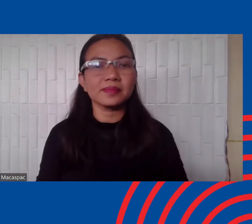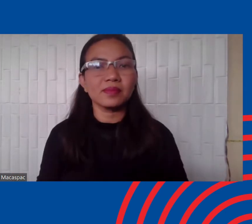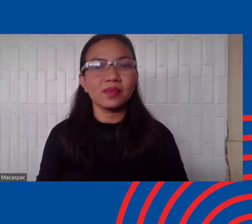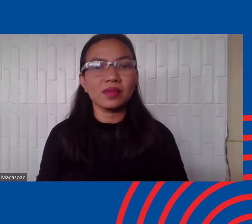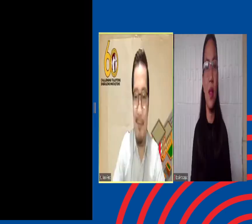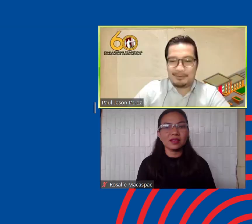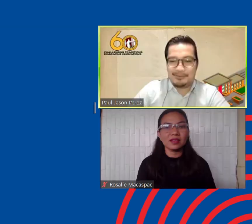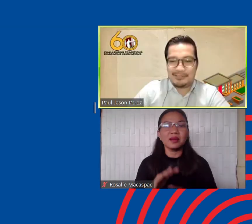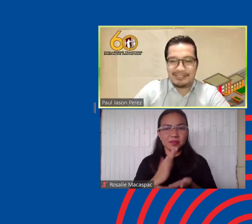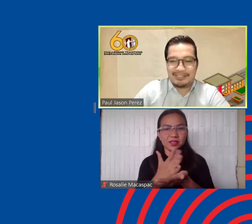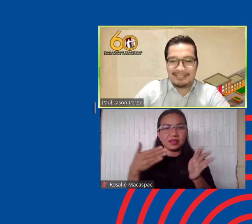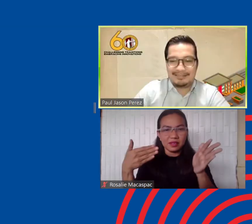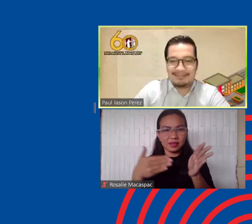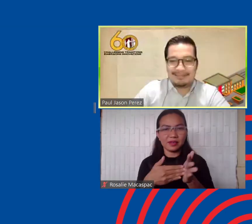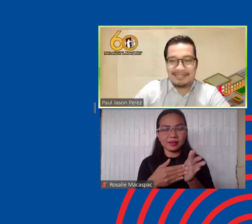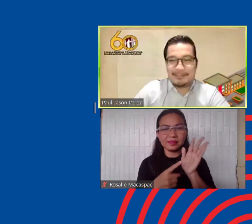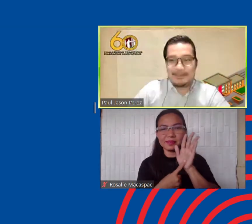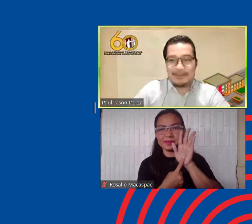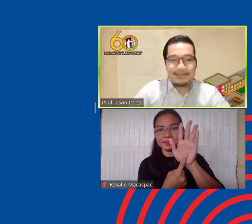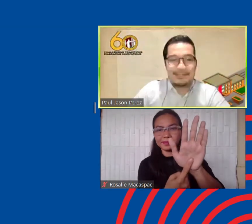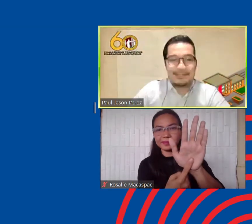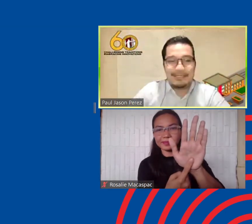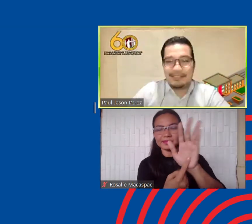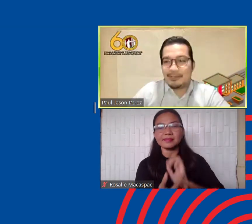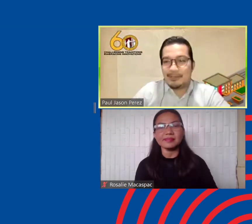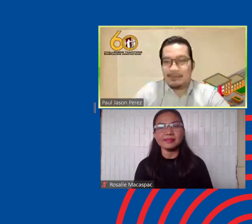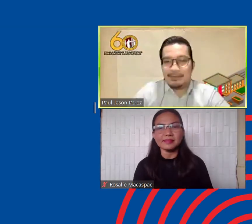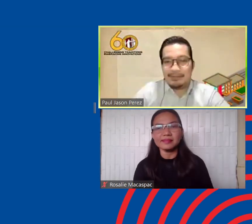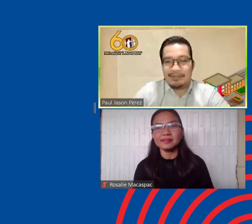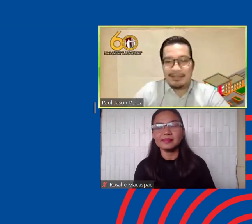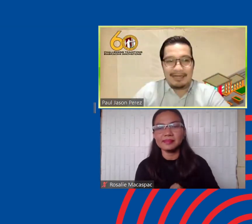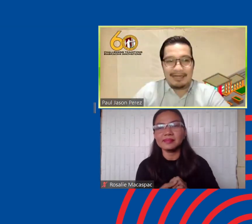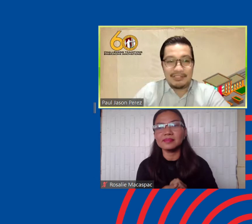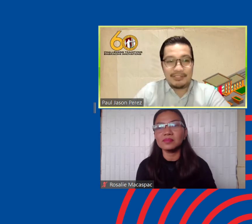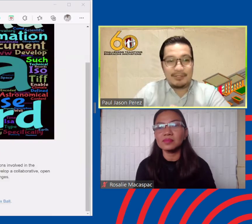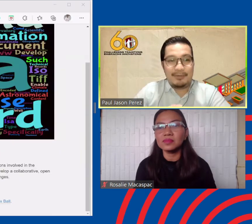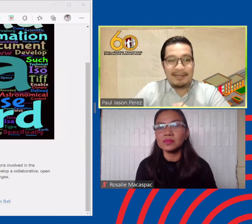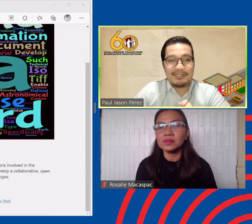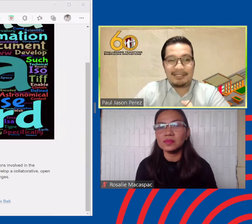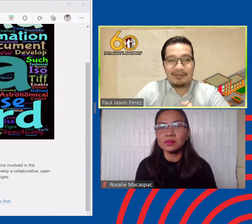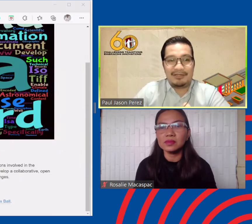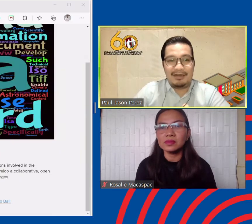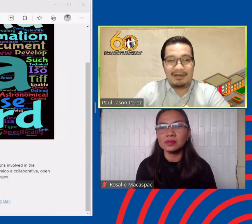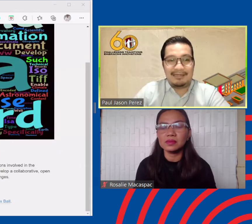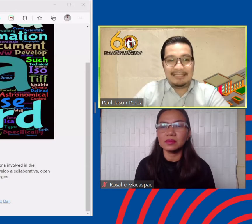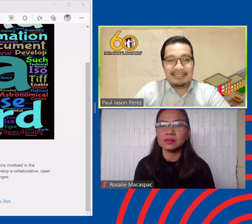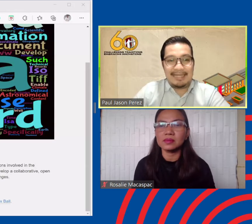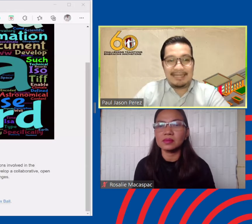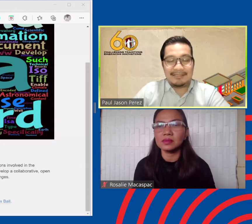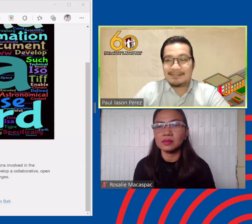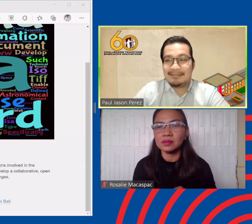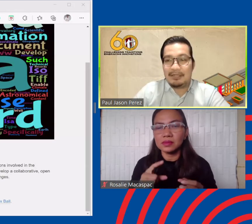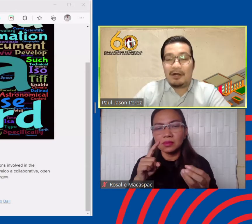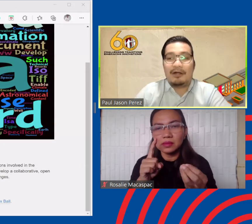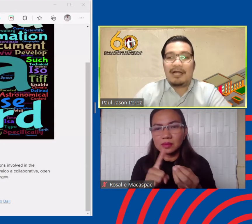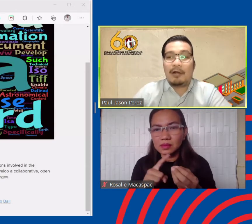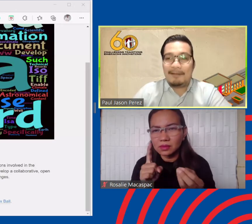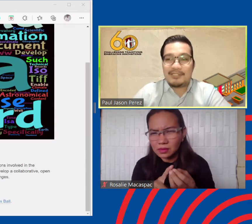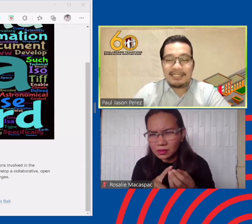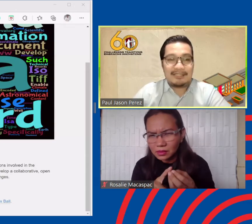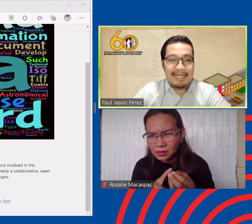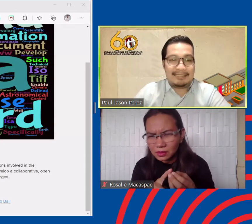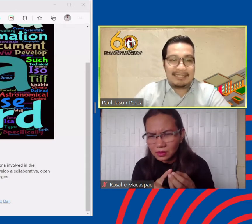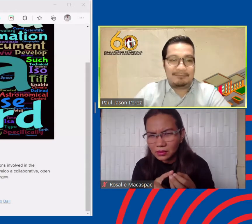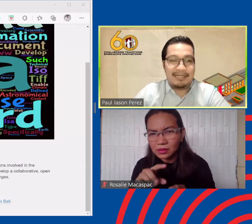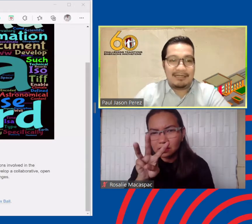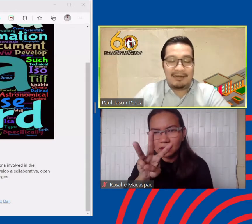sharing again my whole screen. There you go. So this is the website of the RD Alliance, or a